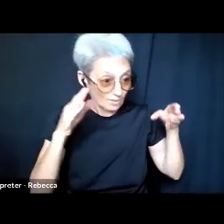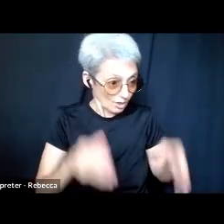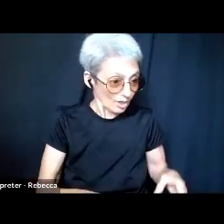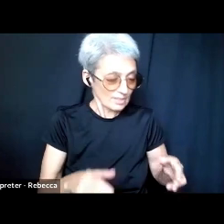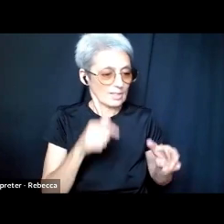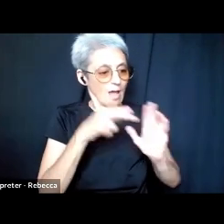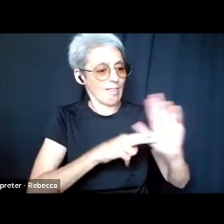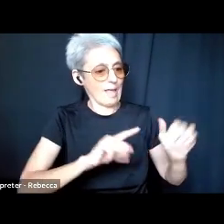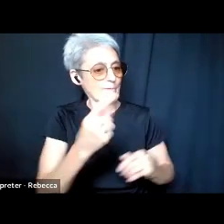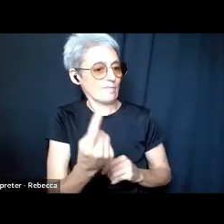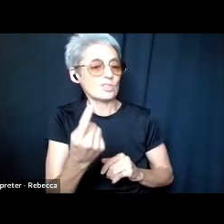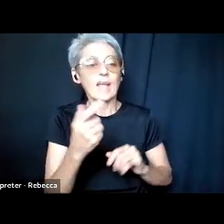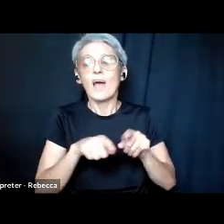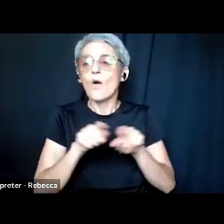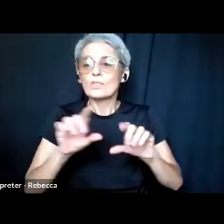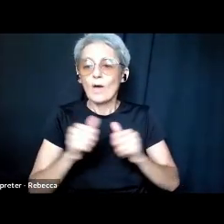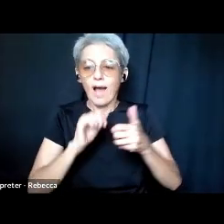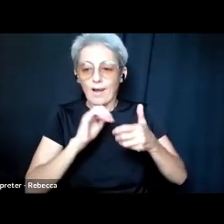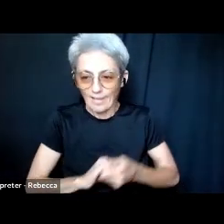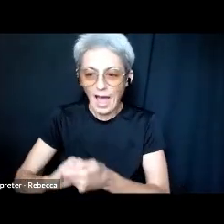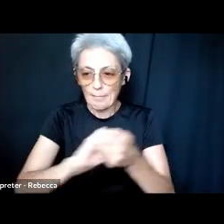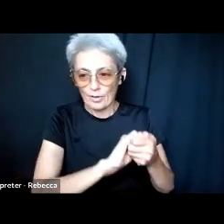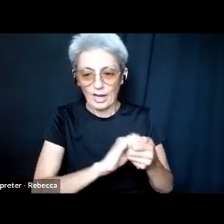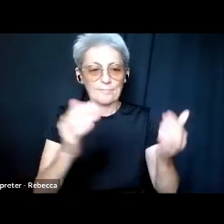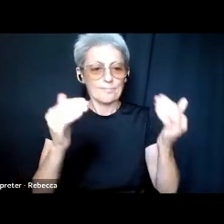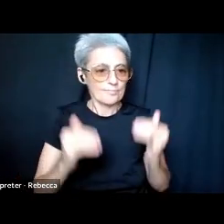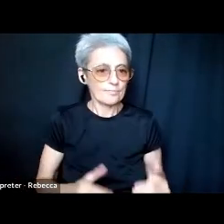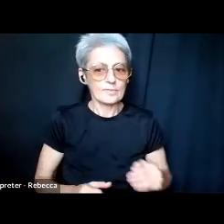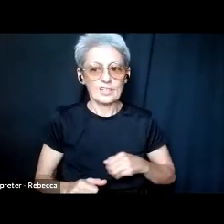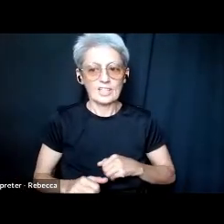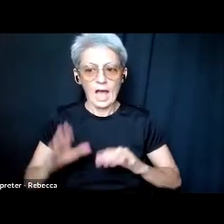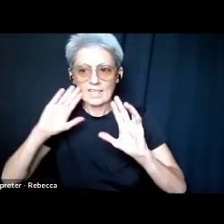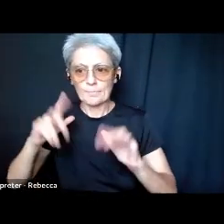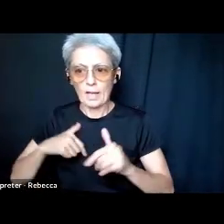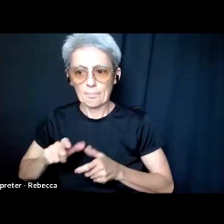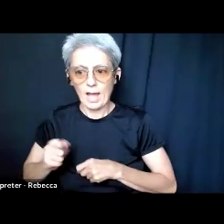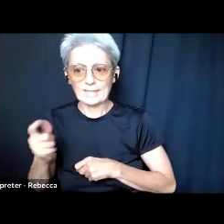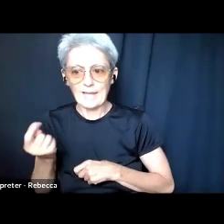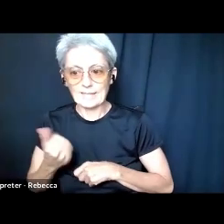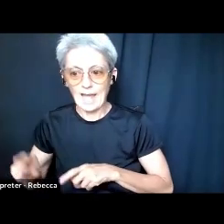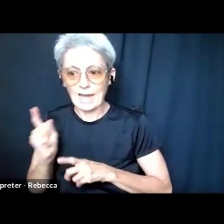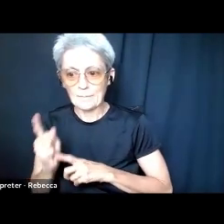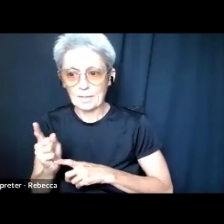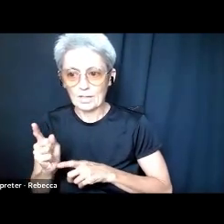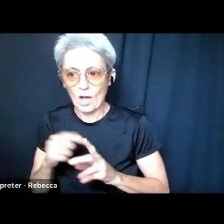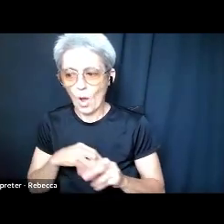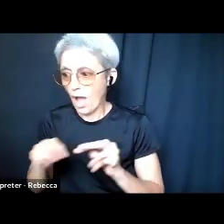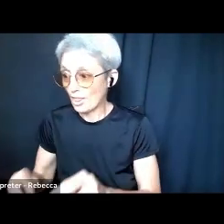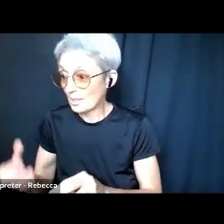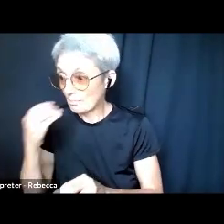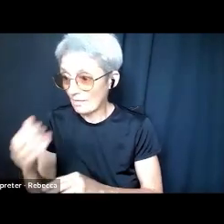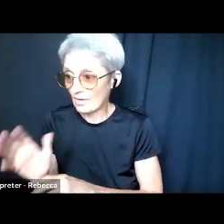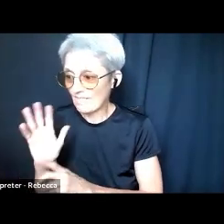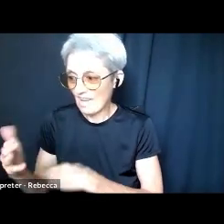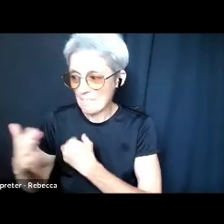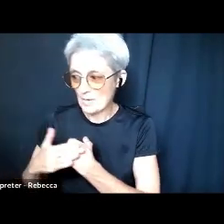next slide, please. So because I'm expecting my text any minute. Oh, there it is, Dana. I just looked at my phone and my 5-minute warning was